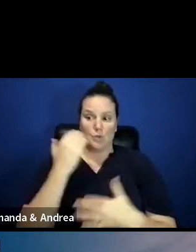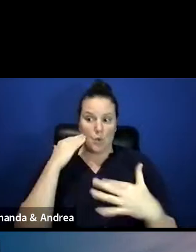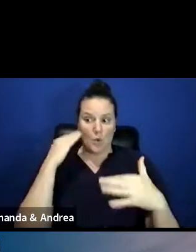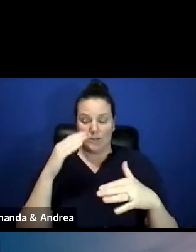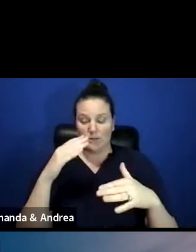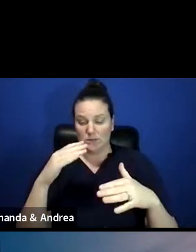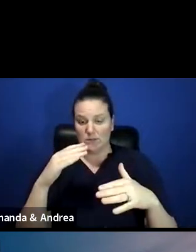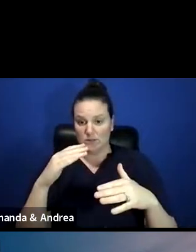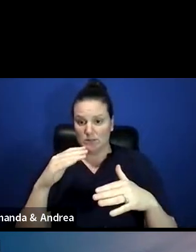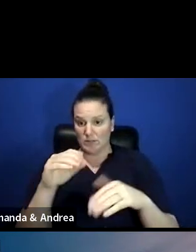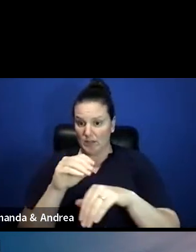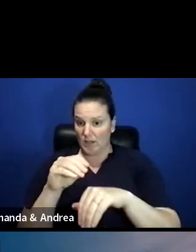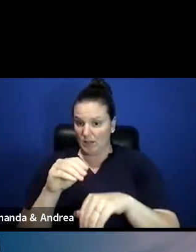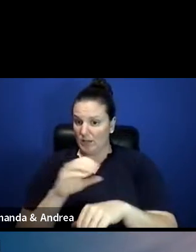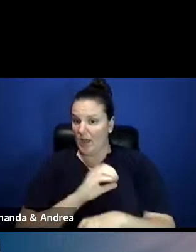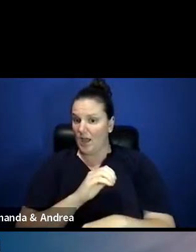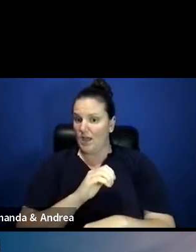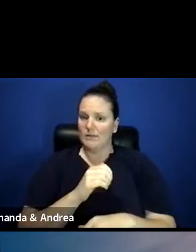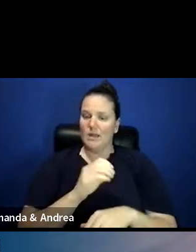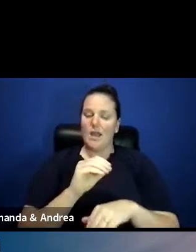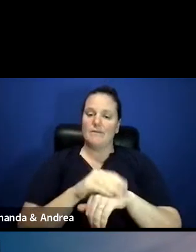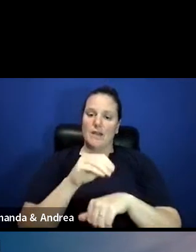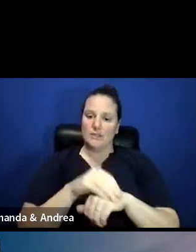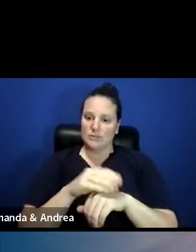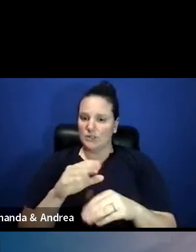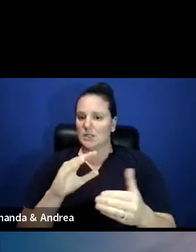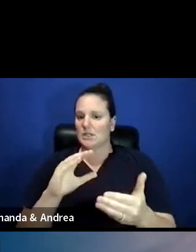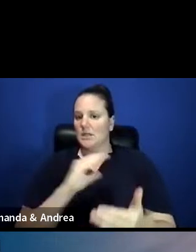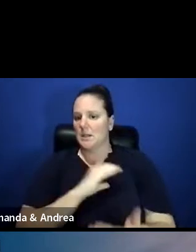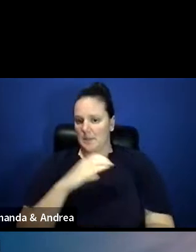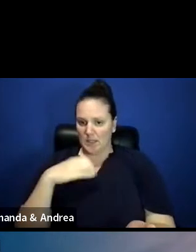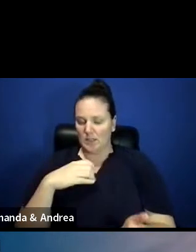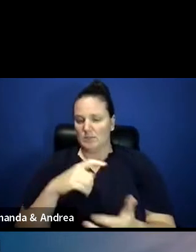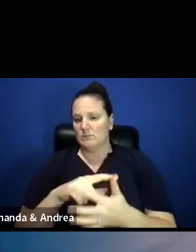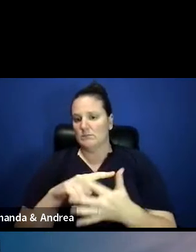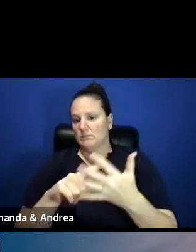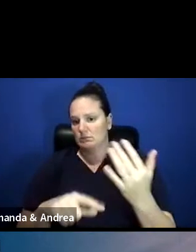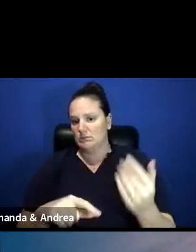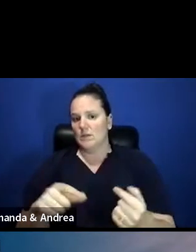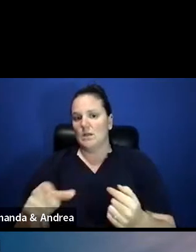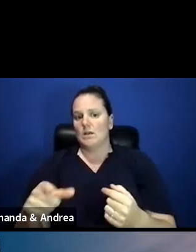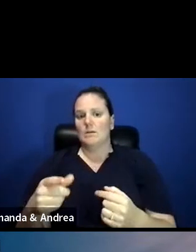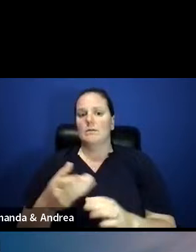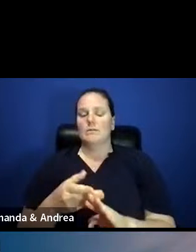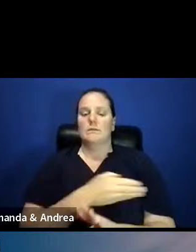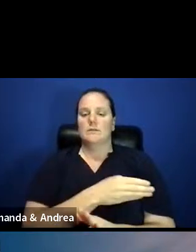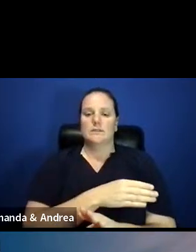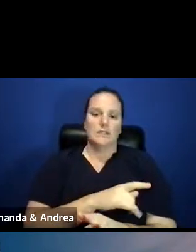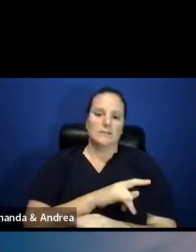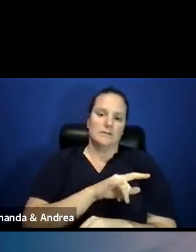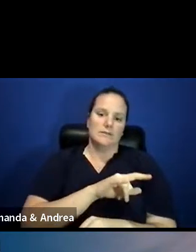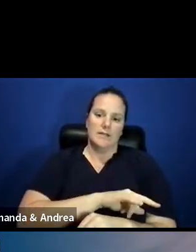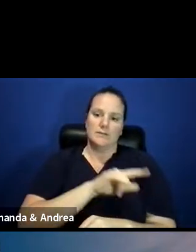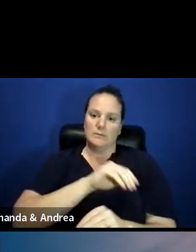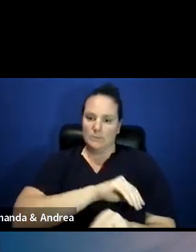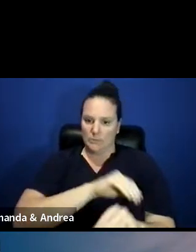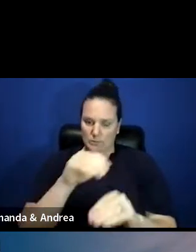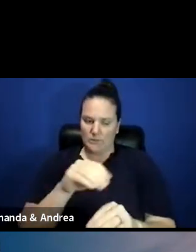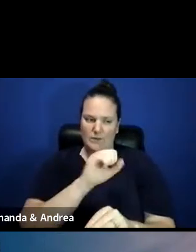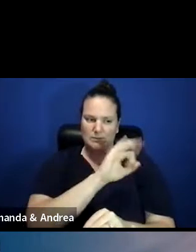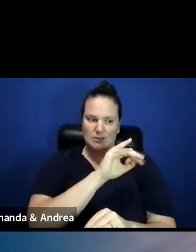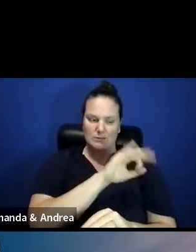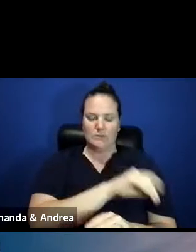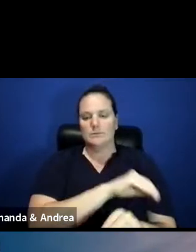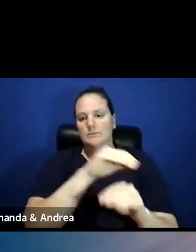as the PDX 2045 Planning Advisory Committee. Prior to moving to Portland from the San Francisco Bay Area, Pete was on several